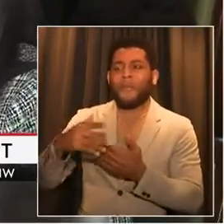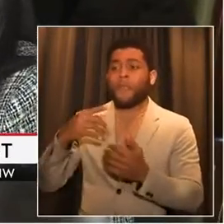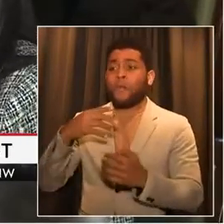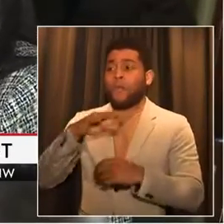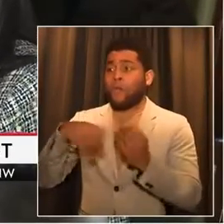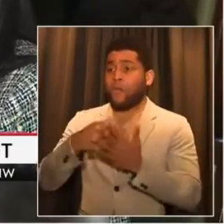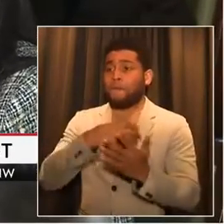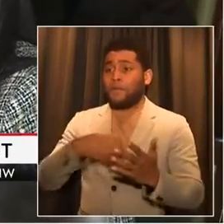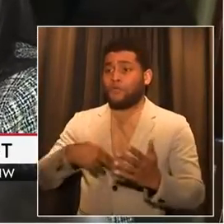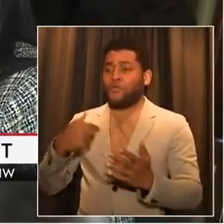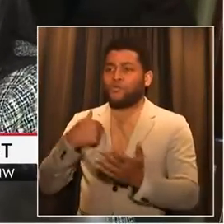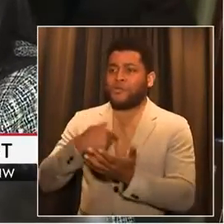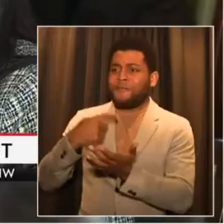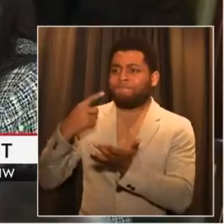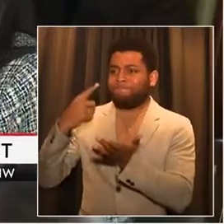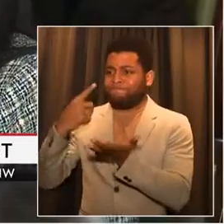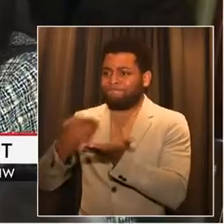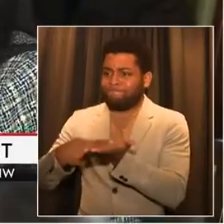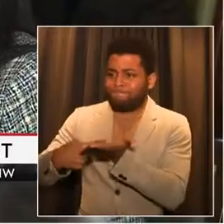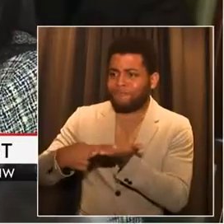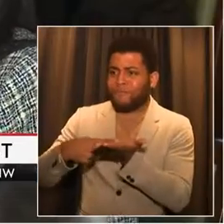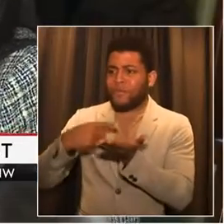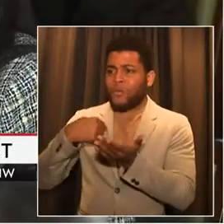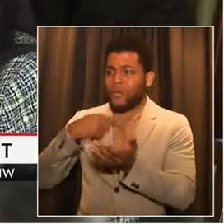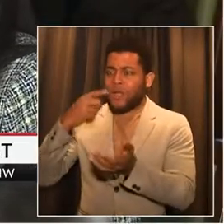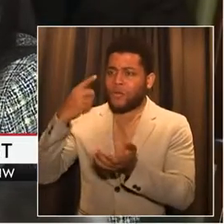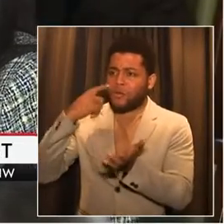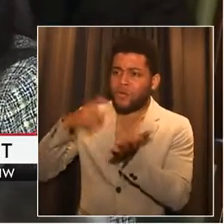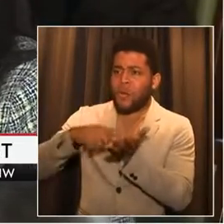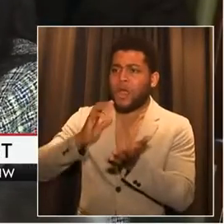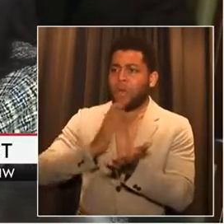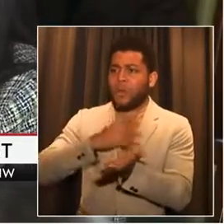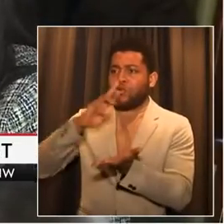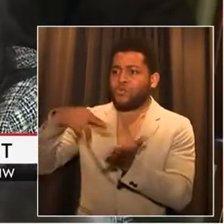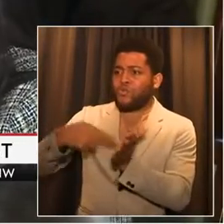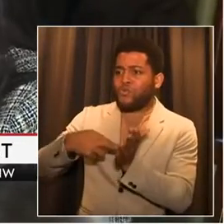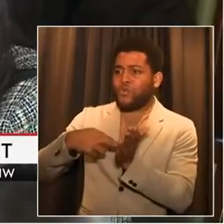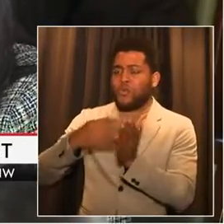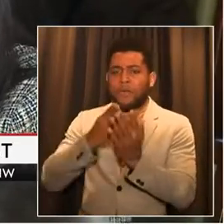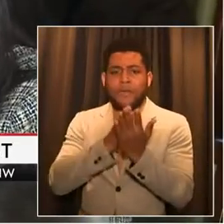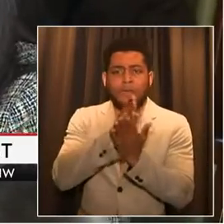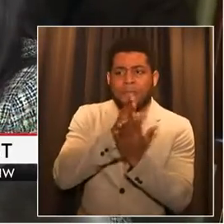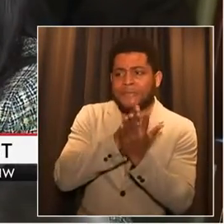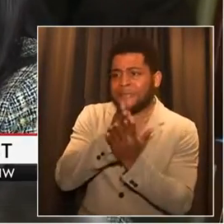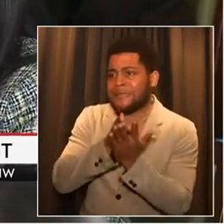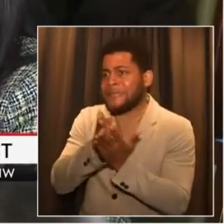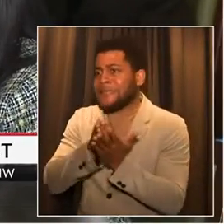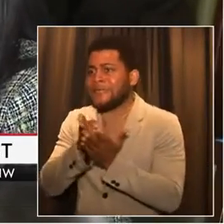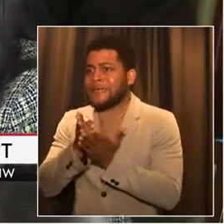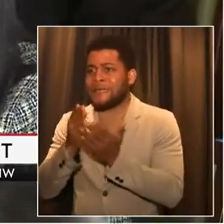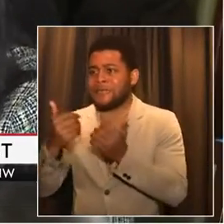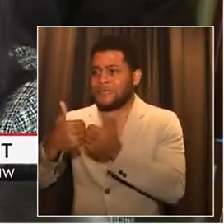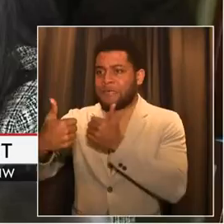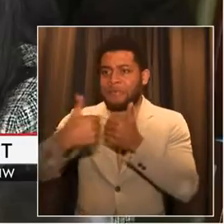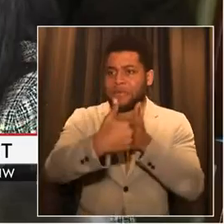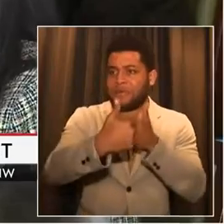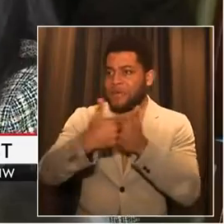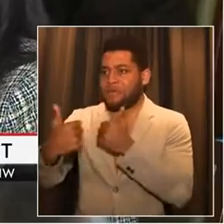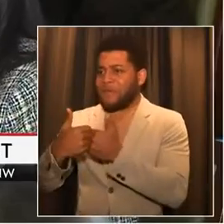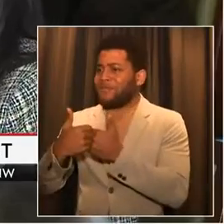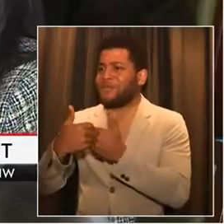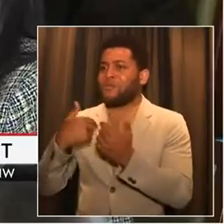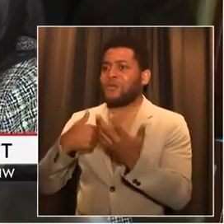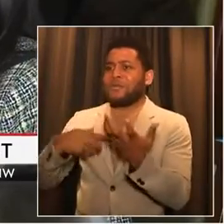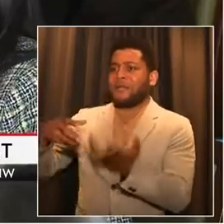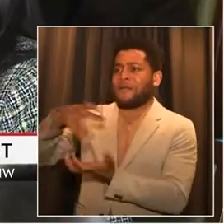one of these work streams one way or the other. There's no separation between us. And as Deputy Mayor Albert said, clean